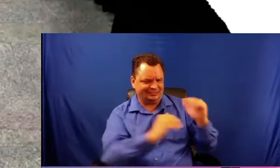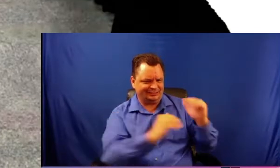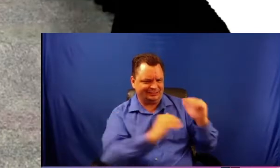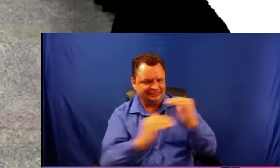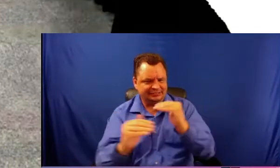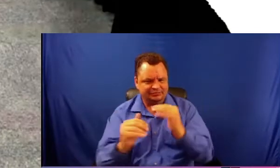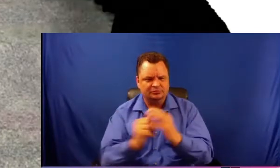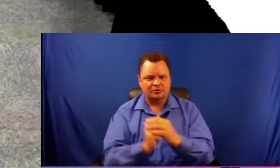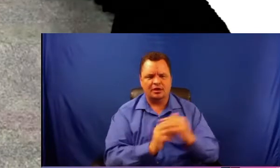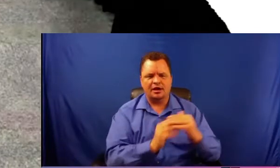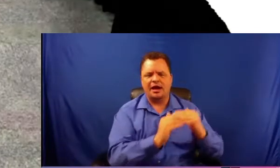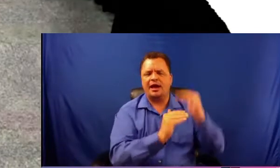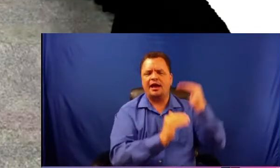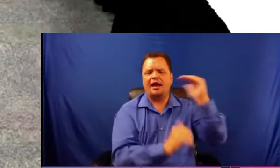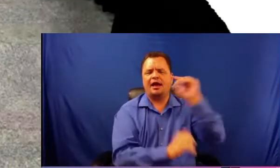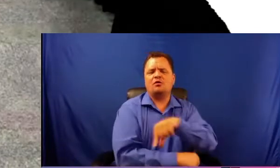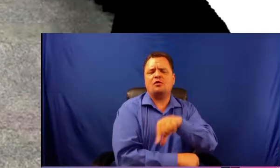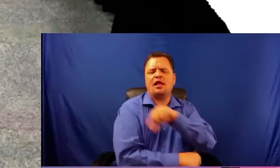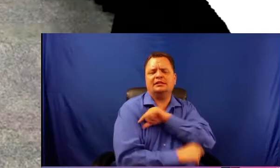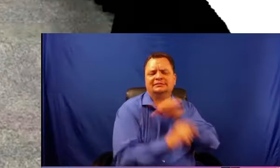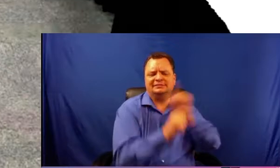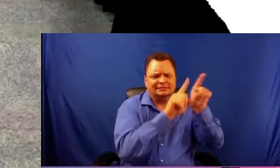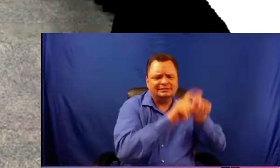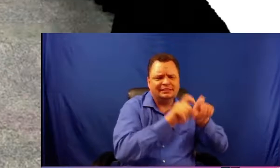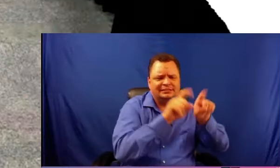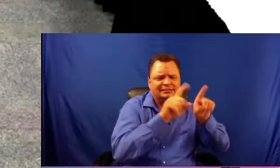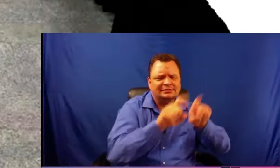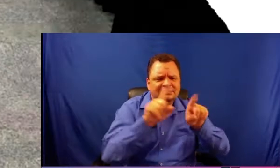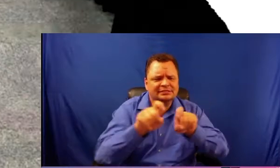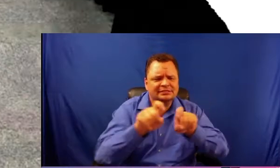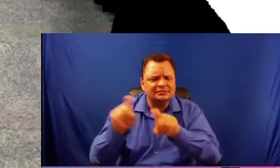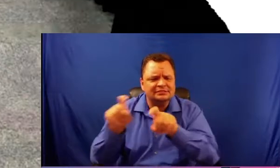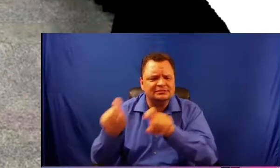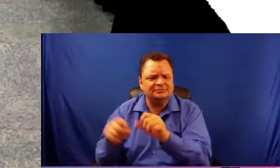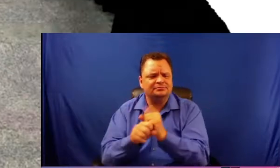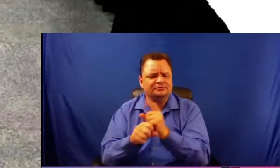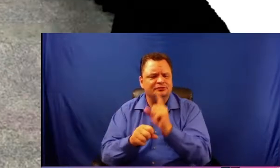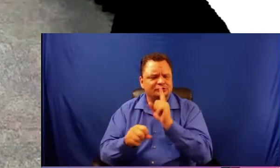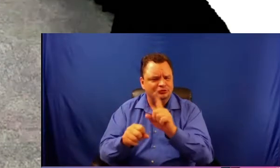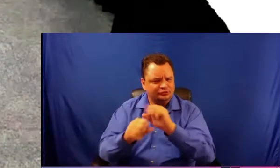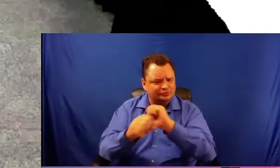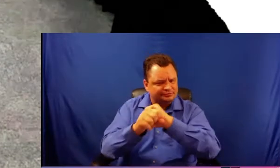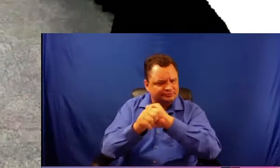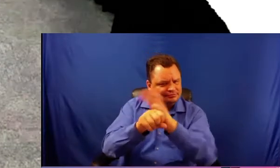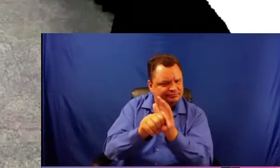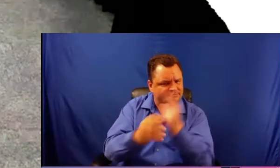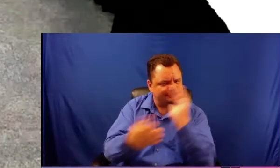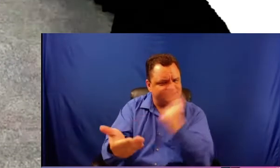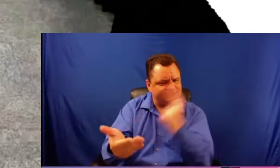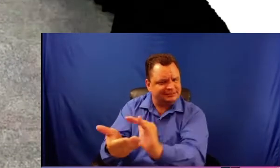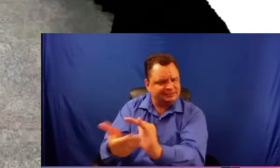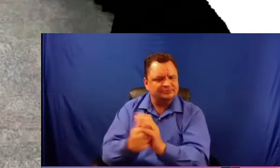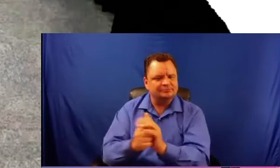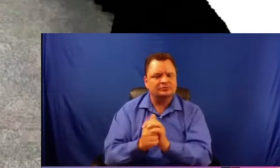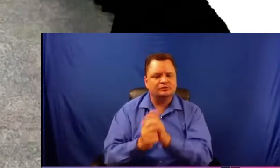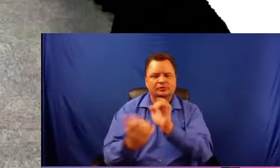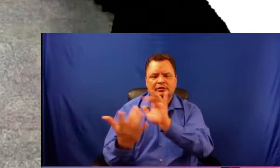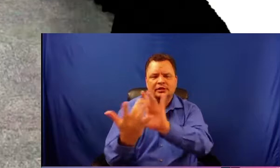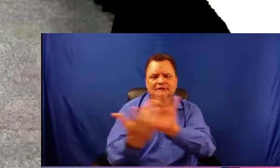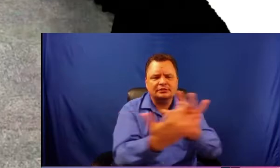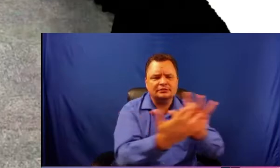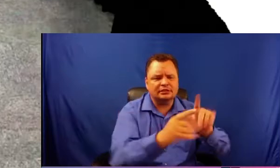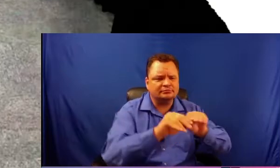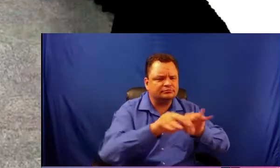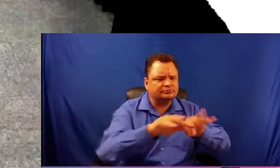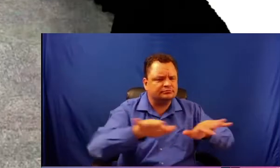and epidemiological investigation of COVID-19 cases, contacts, and outbreaks in line with state and federal requirements